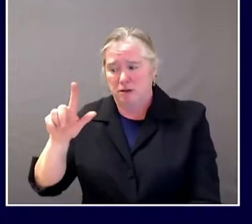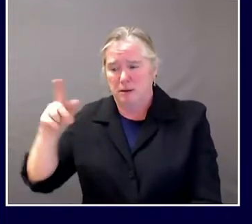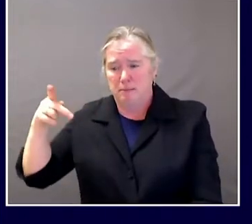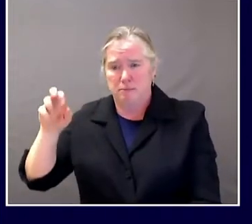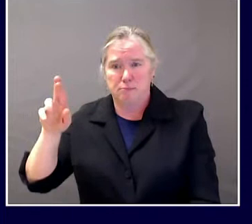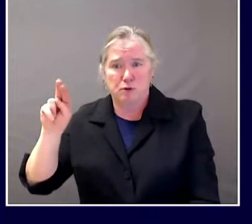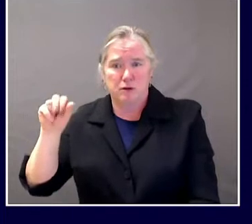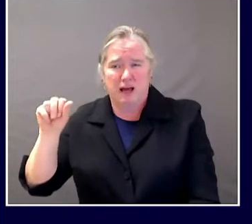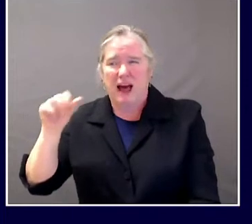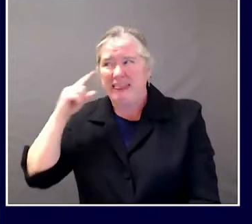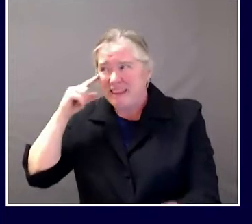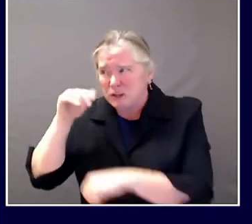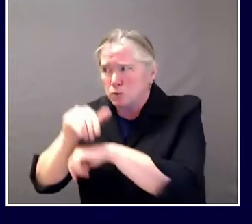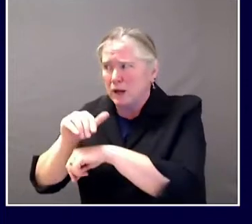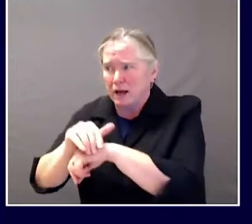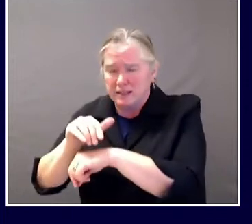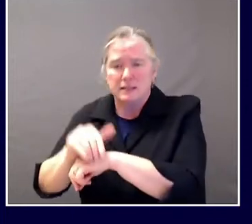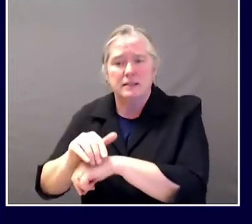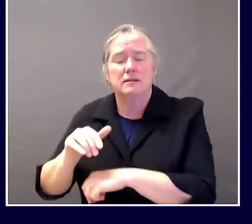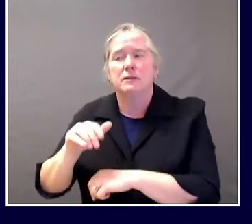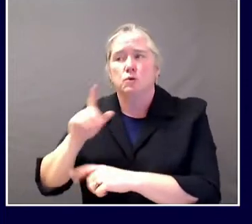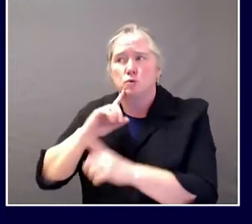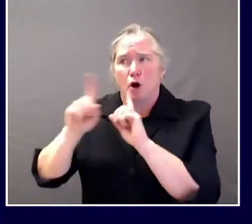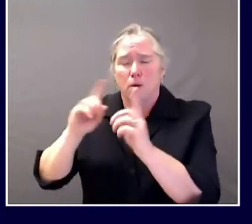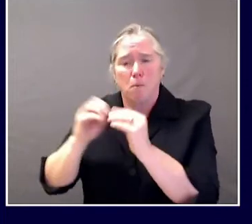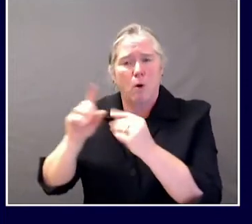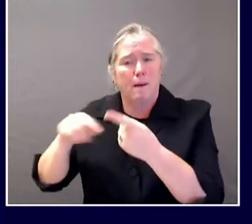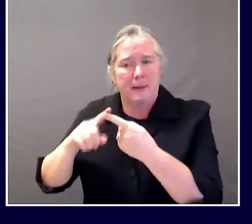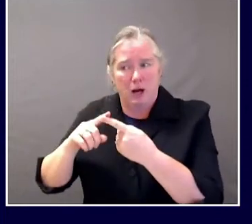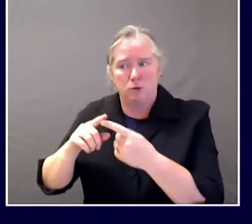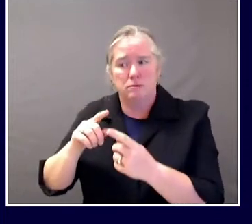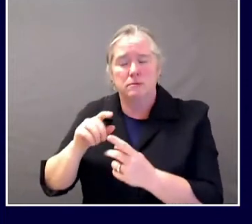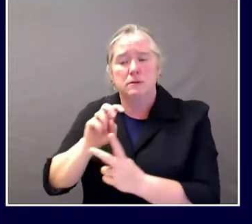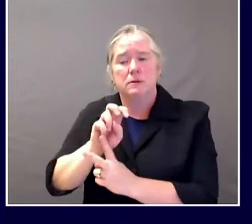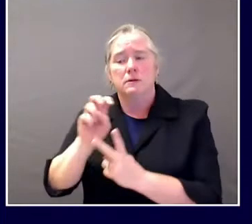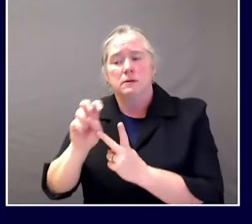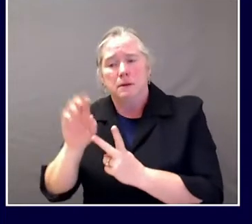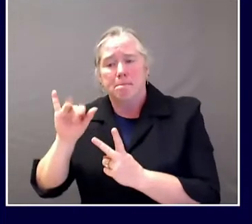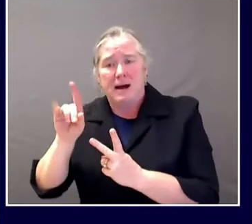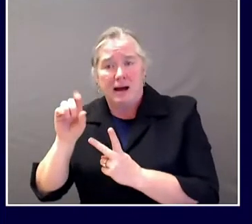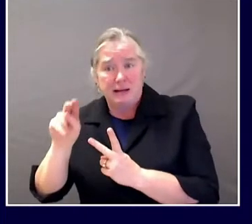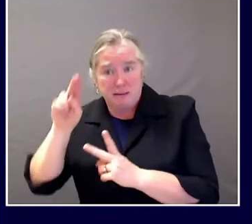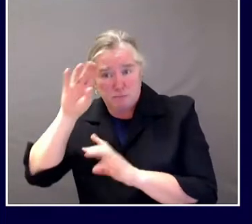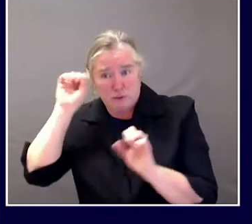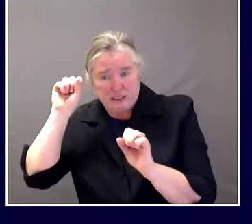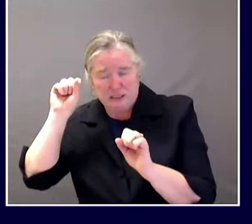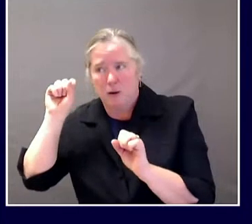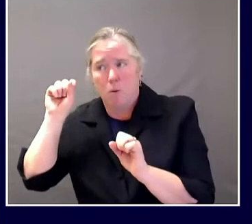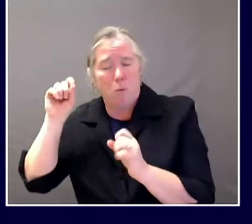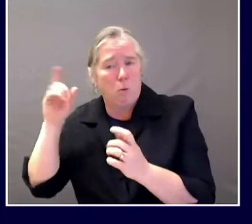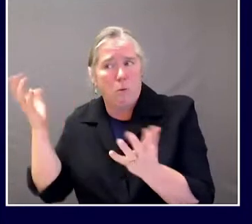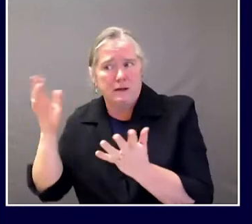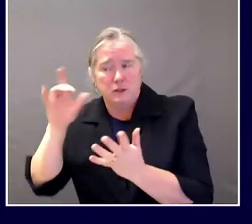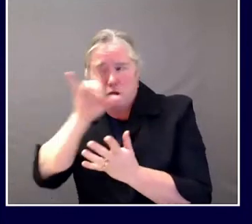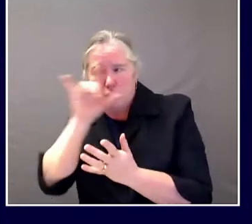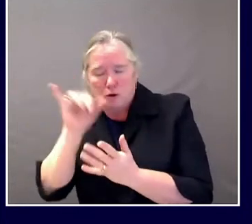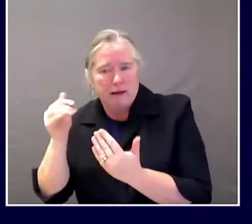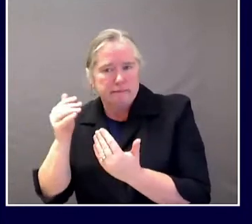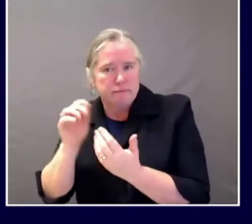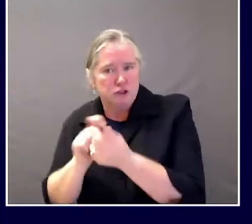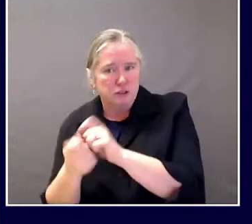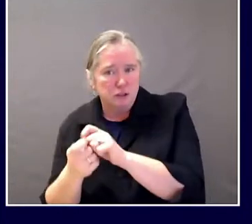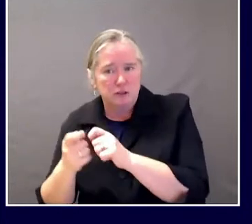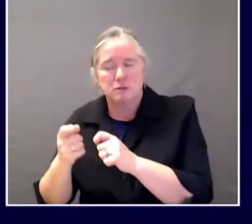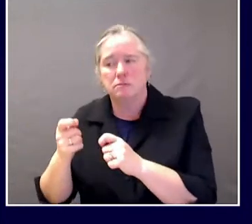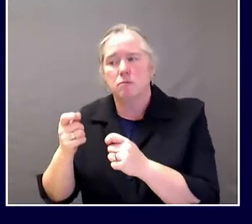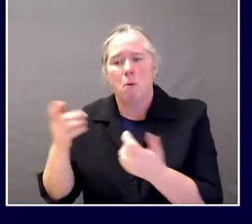this proposal from the incoming administration, what it might look like, when it might be actualized, and what the implications might be for states,